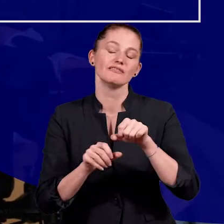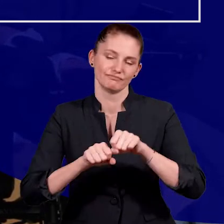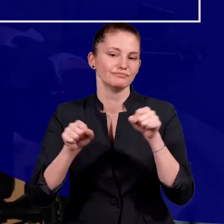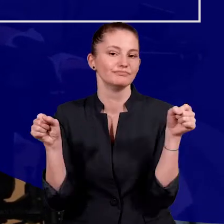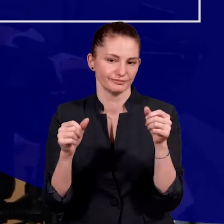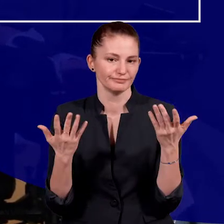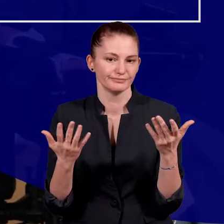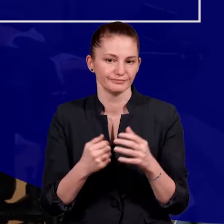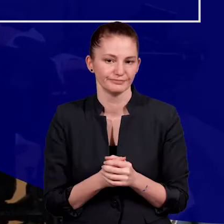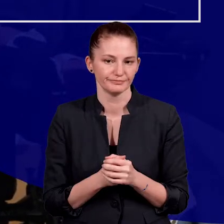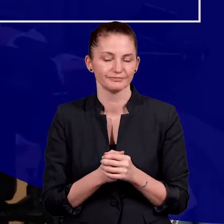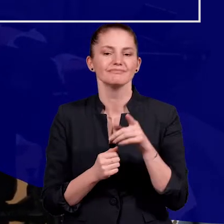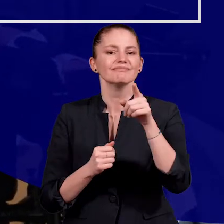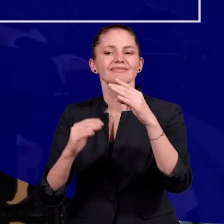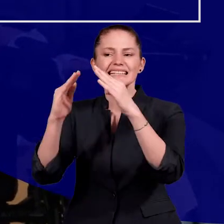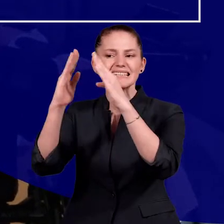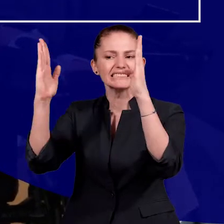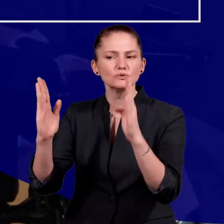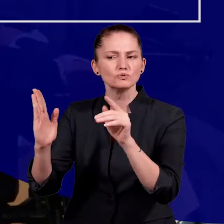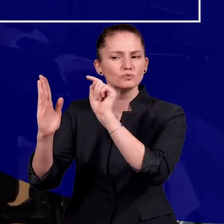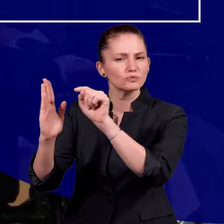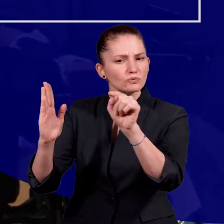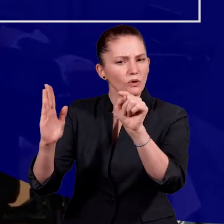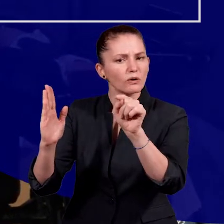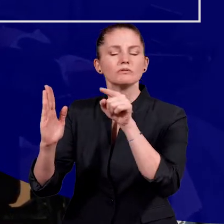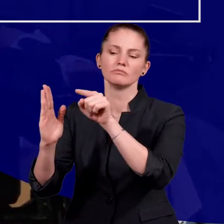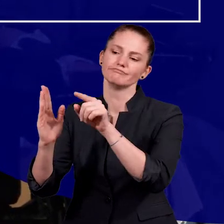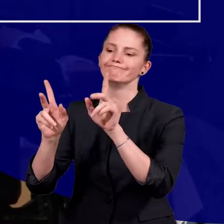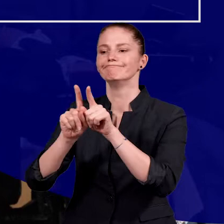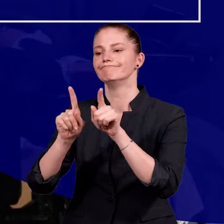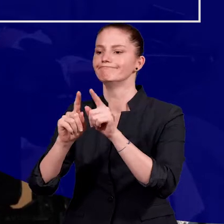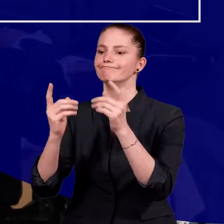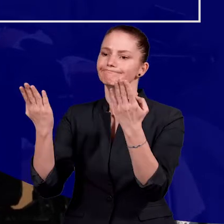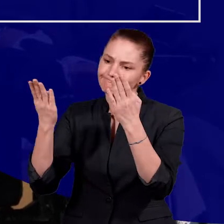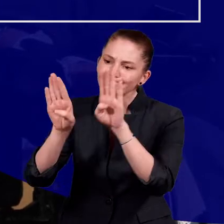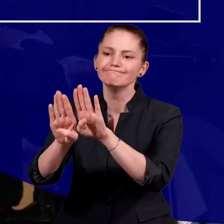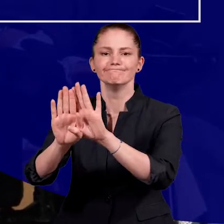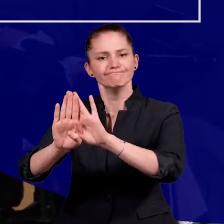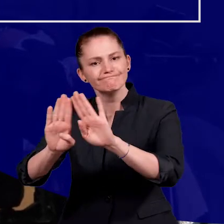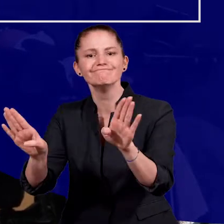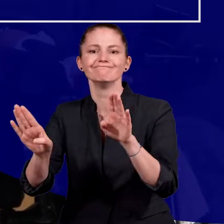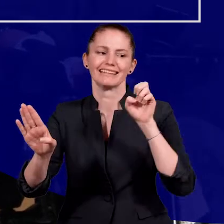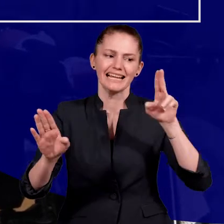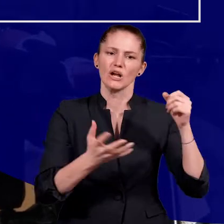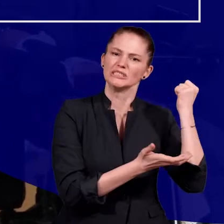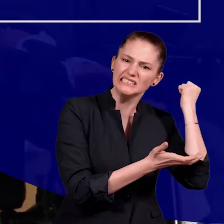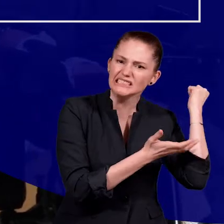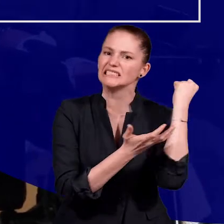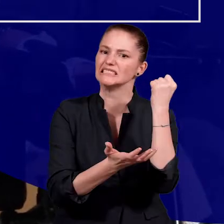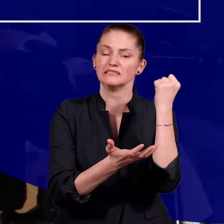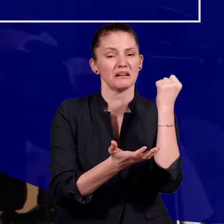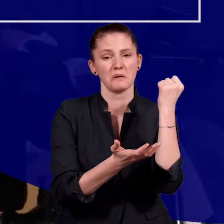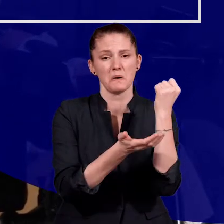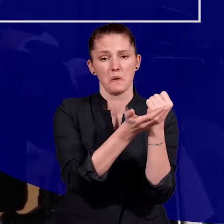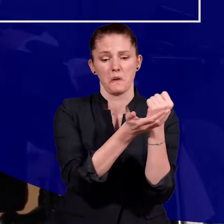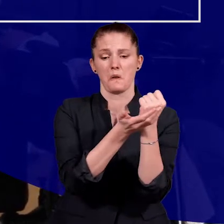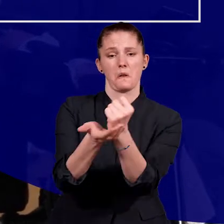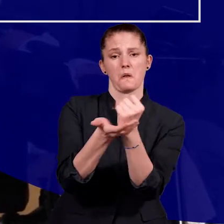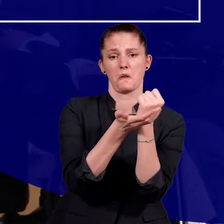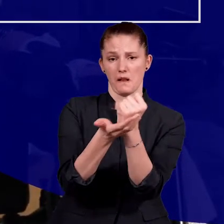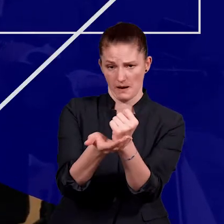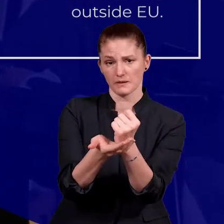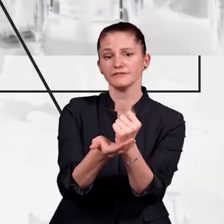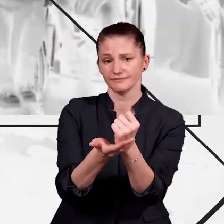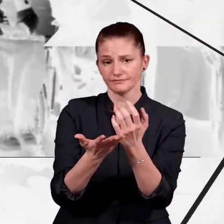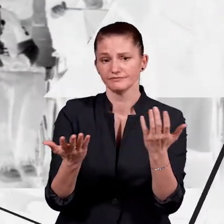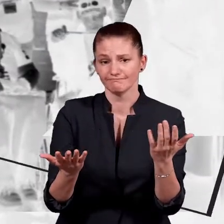Violation. Very little funding is provided for deinstitutionalization reforms outside the